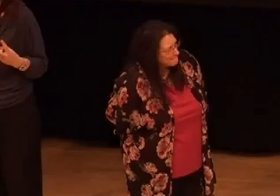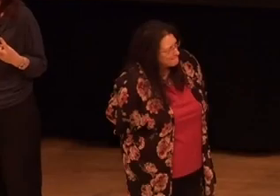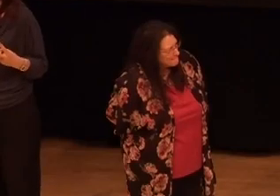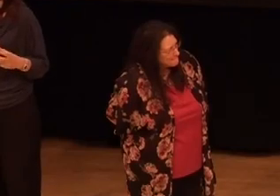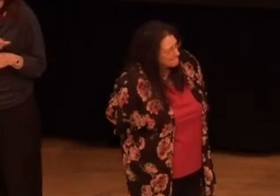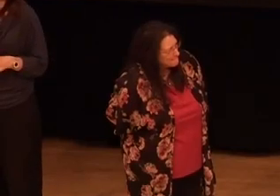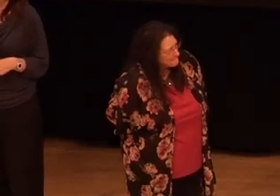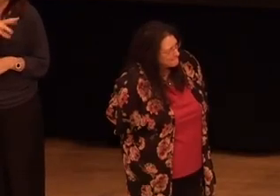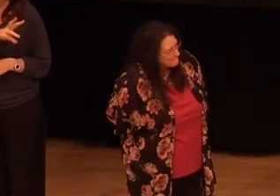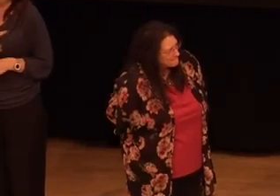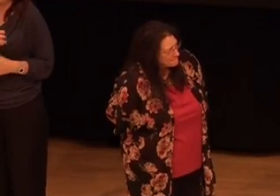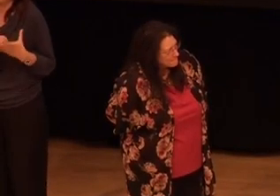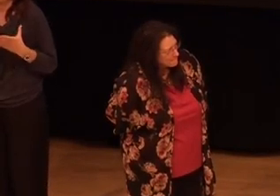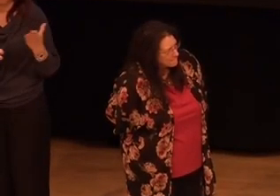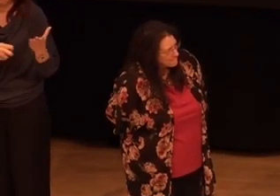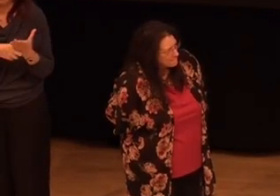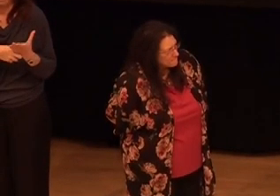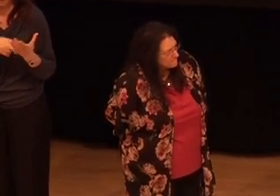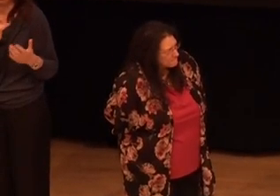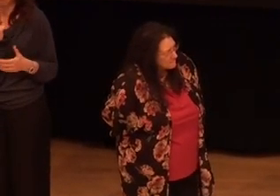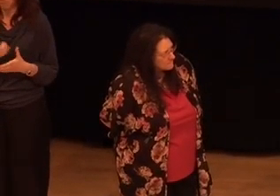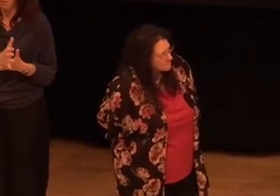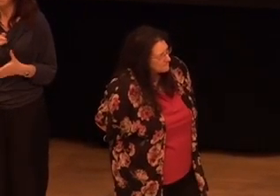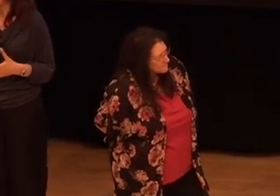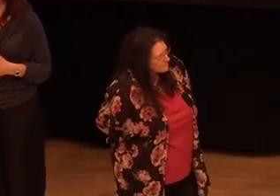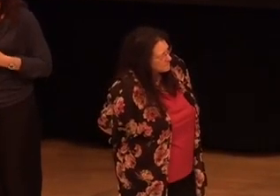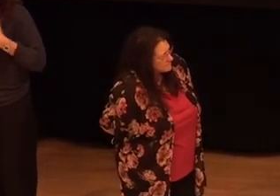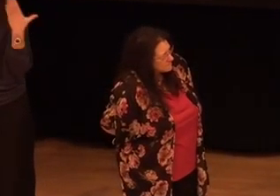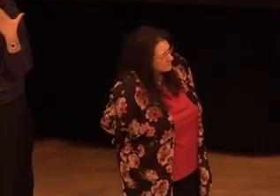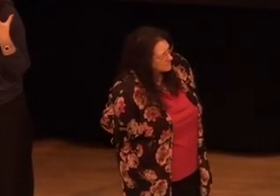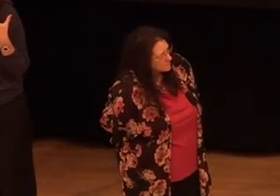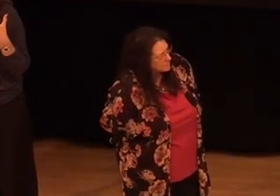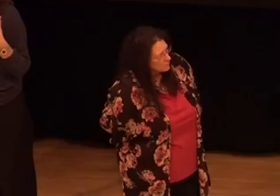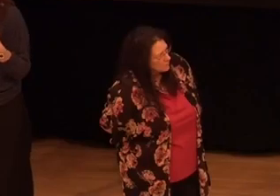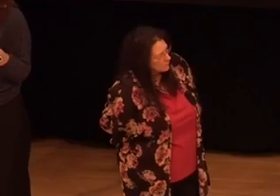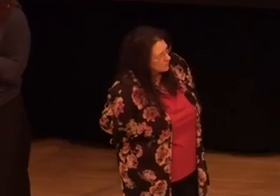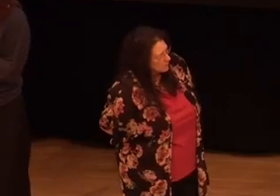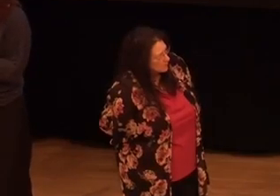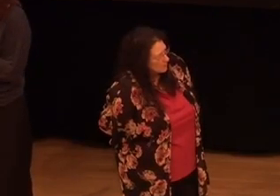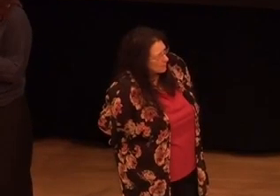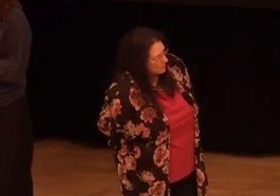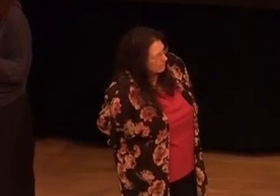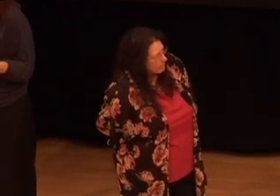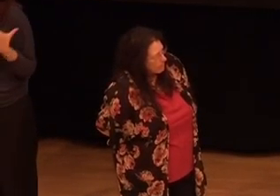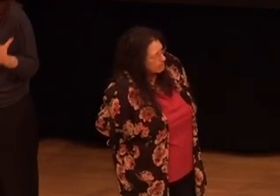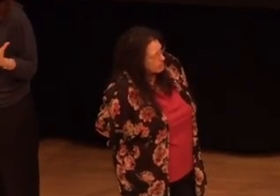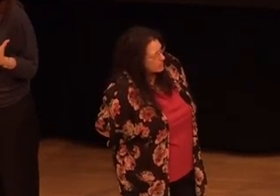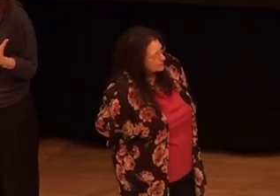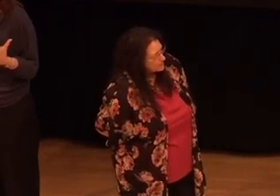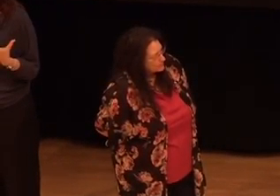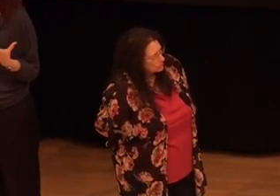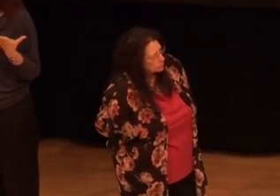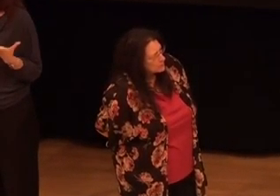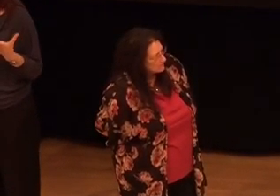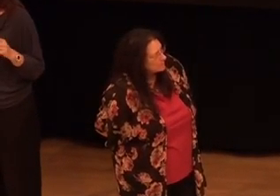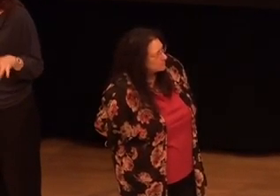our website and just buy a ticket to a screening, or if there's not a screening in your area, you might think about, you know, do I want to host something, or do